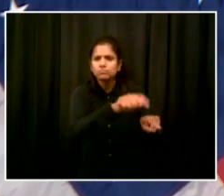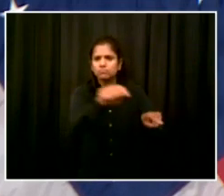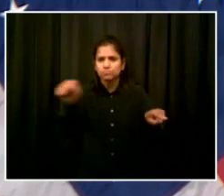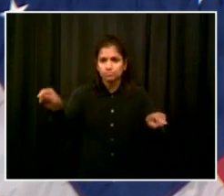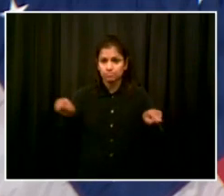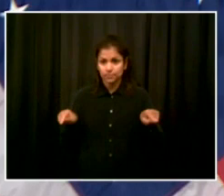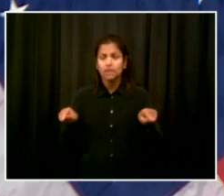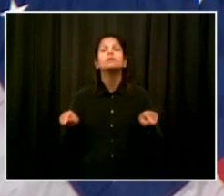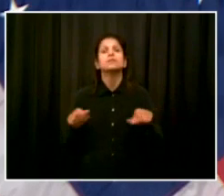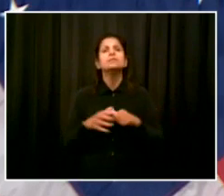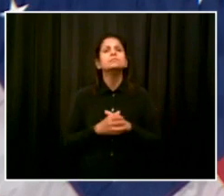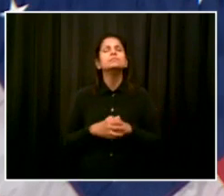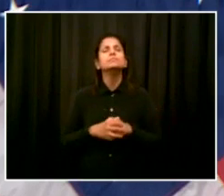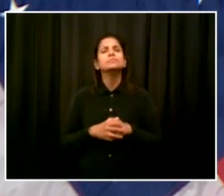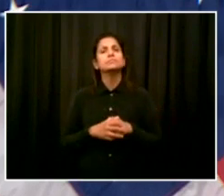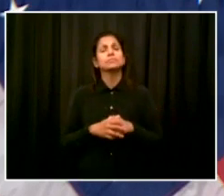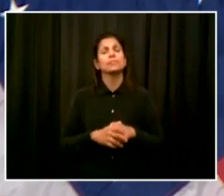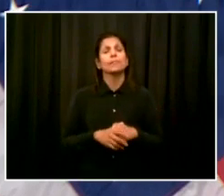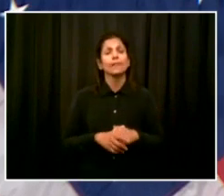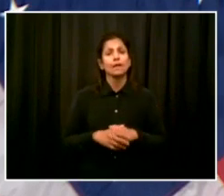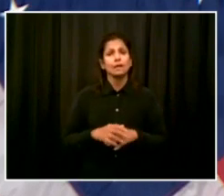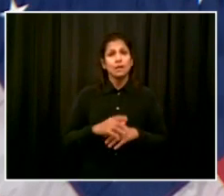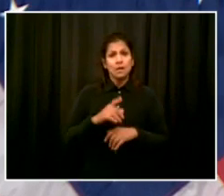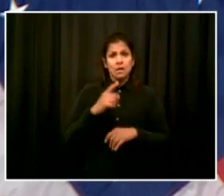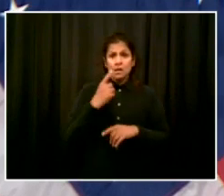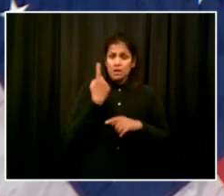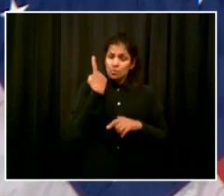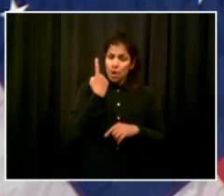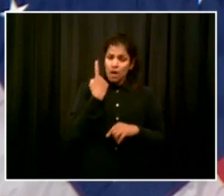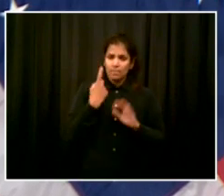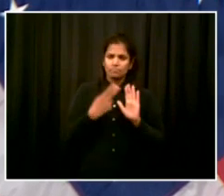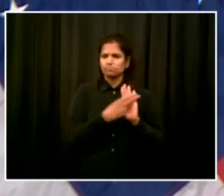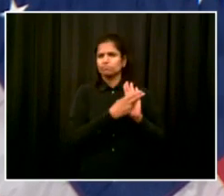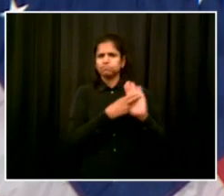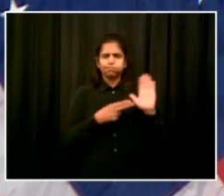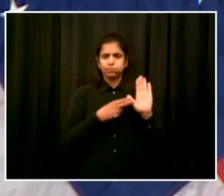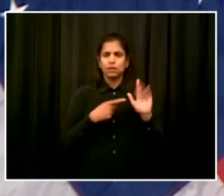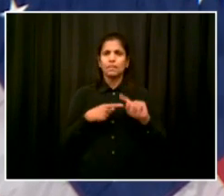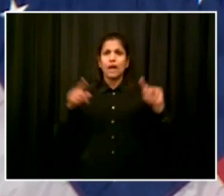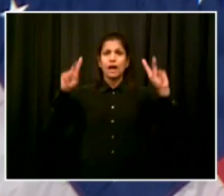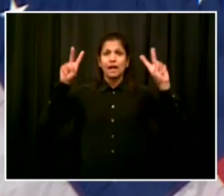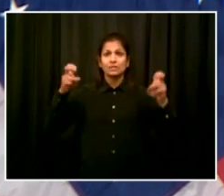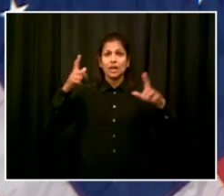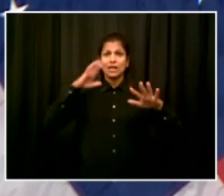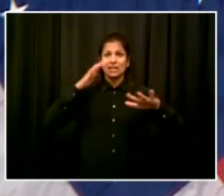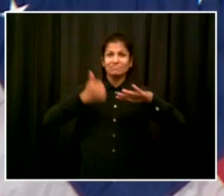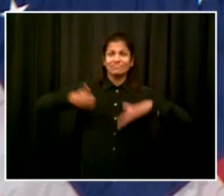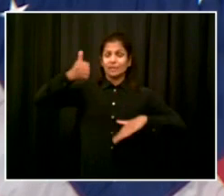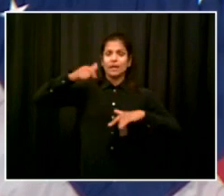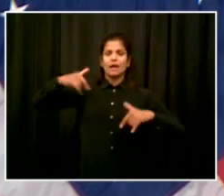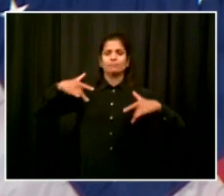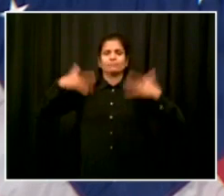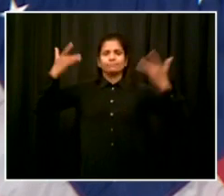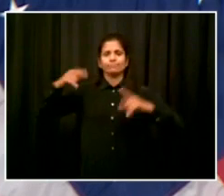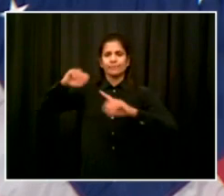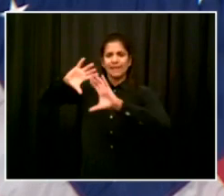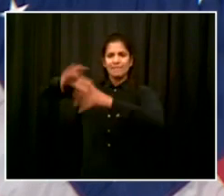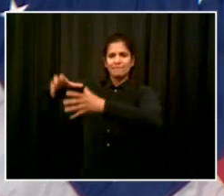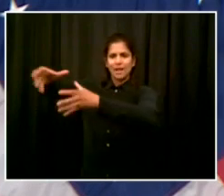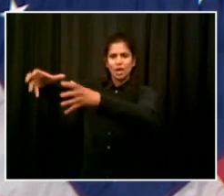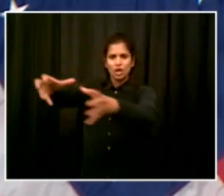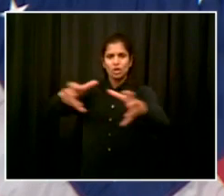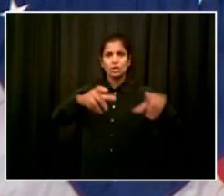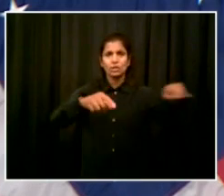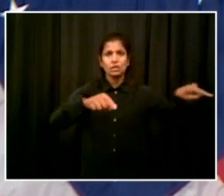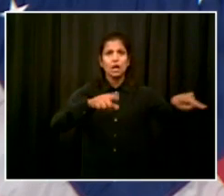35,000 cops to be community affairs. And when we get to that point, that's where exactly we should be. It's not the men